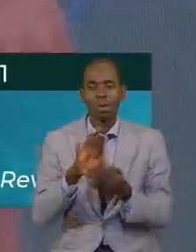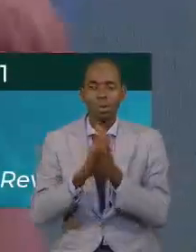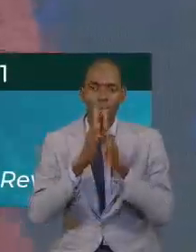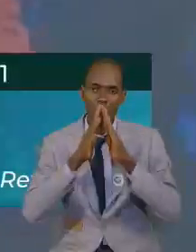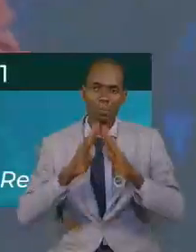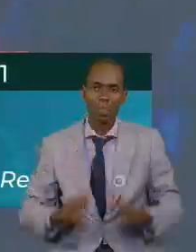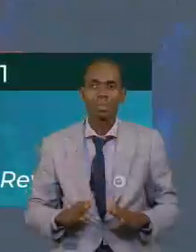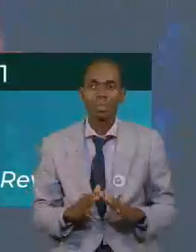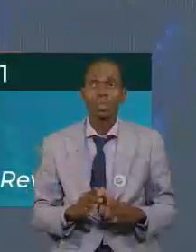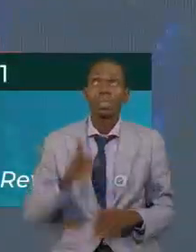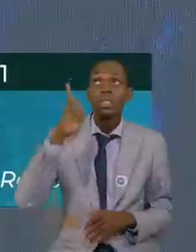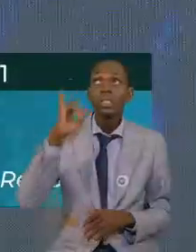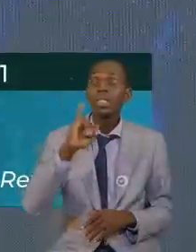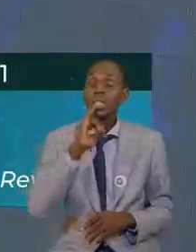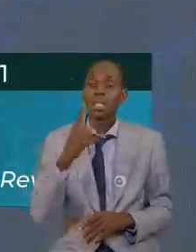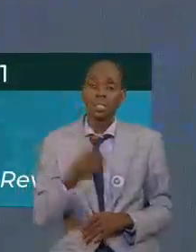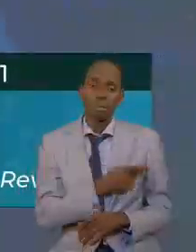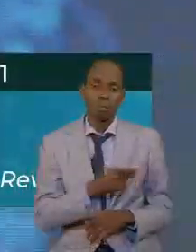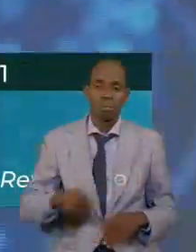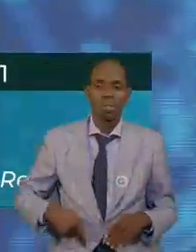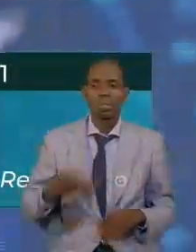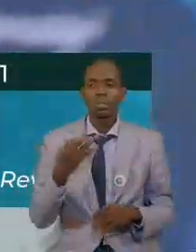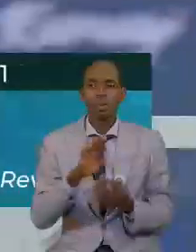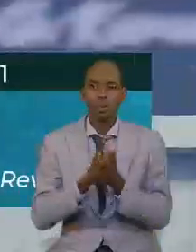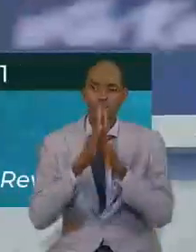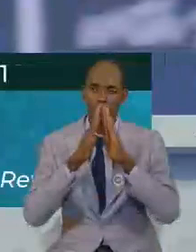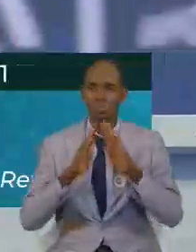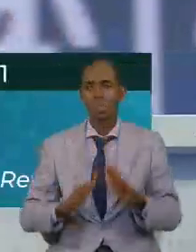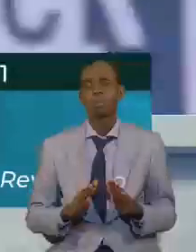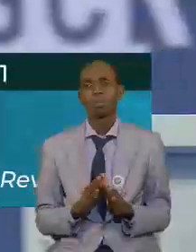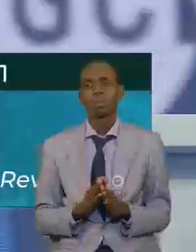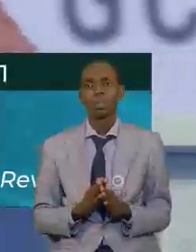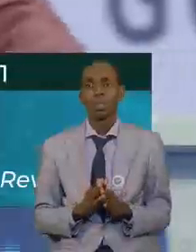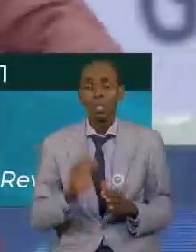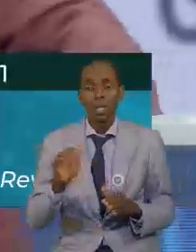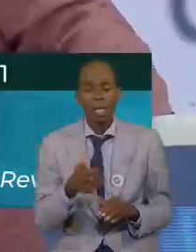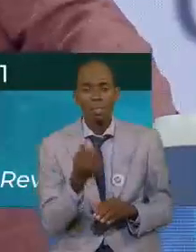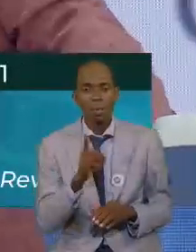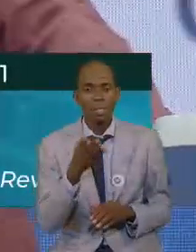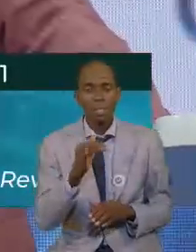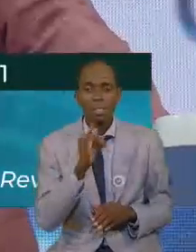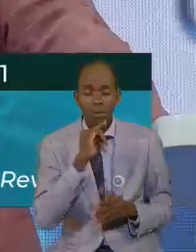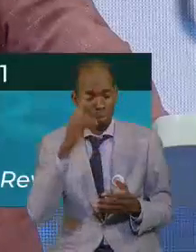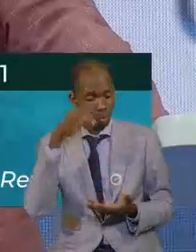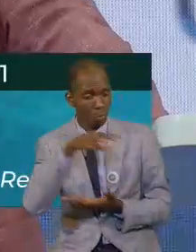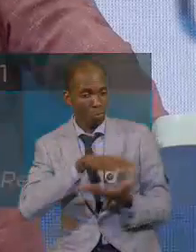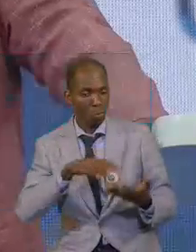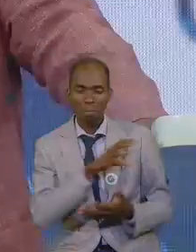He is the Prince of Peace. Anywhere there's confusion, it's not there.